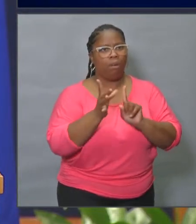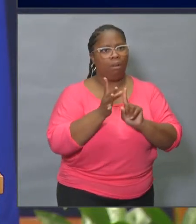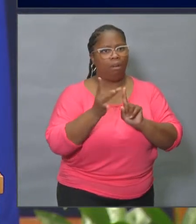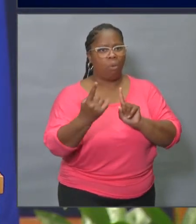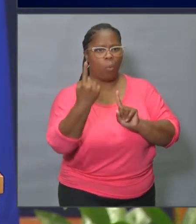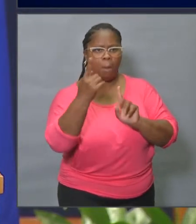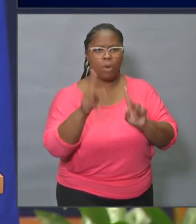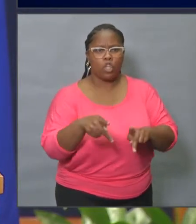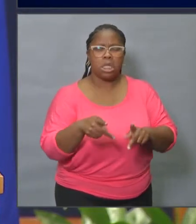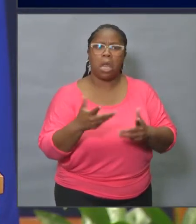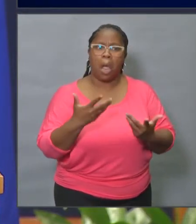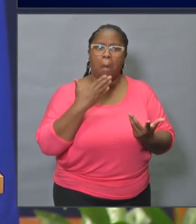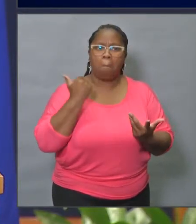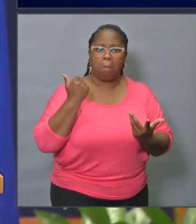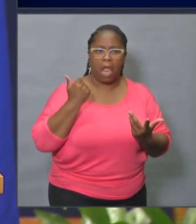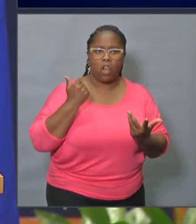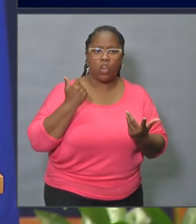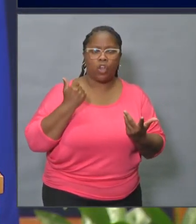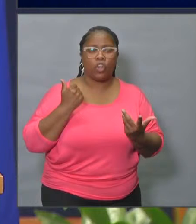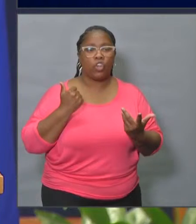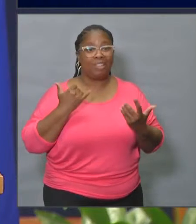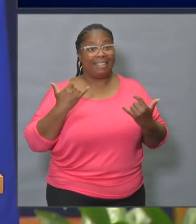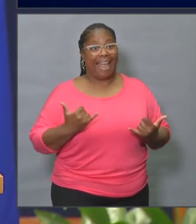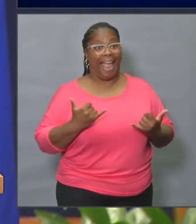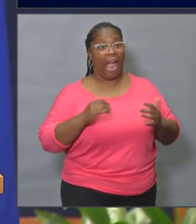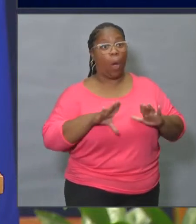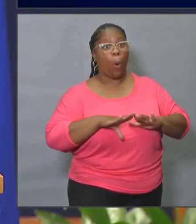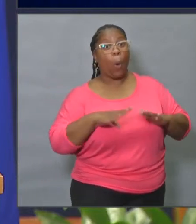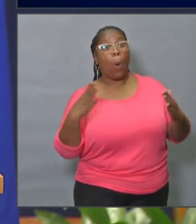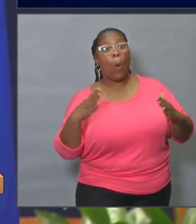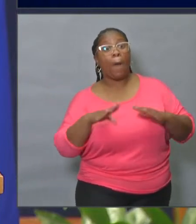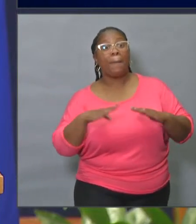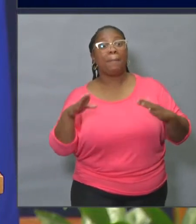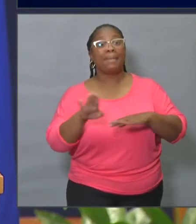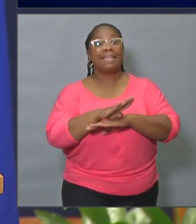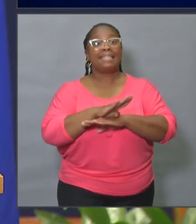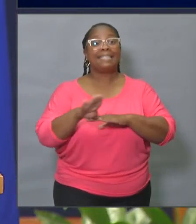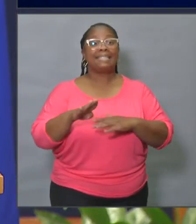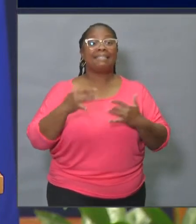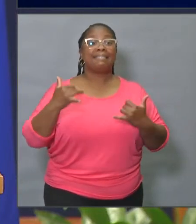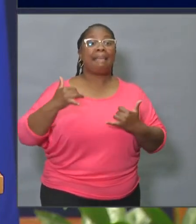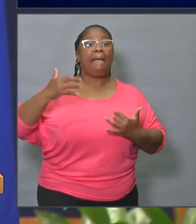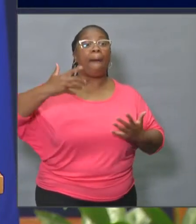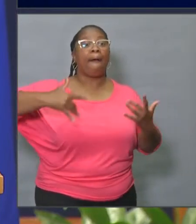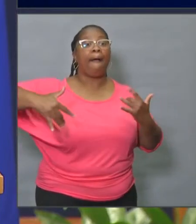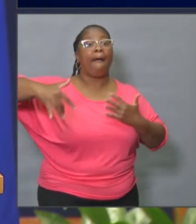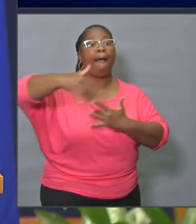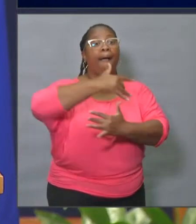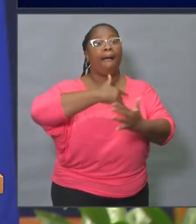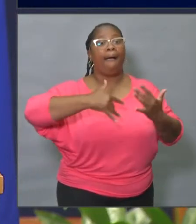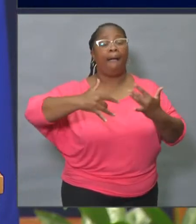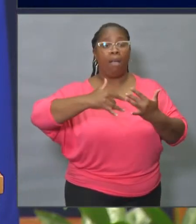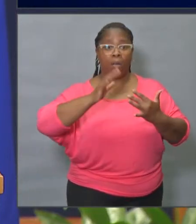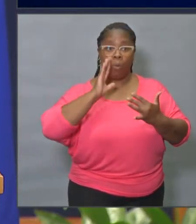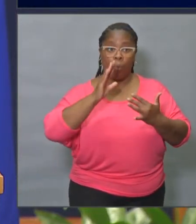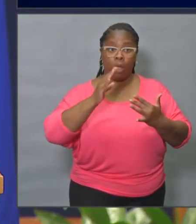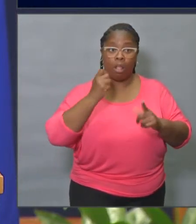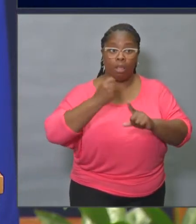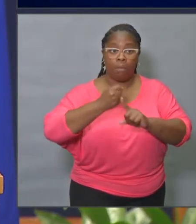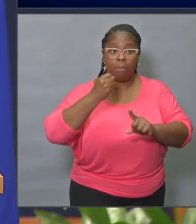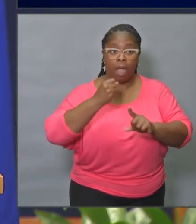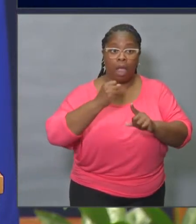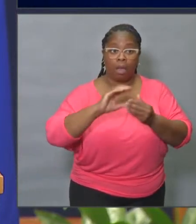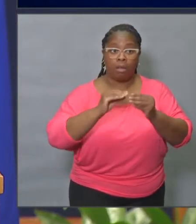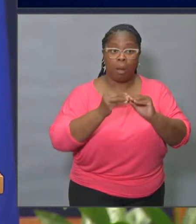yet how reopening and the recovery activities will affect transmission of COVID-19, R does appear now to